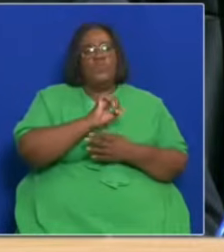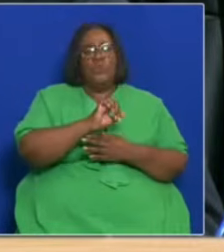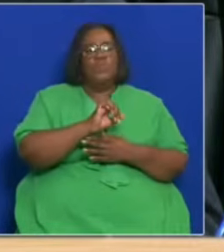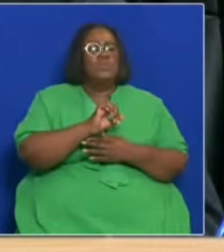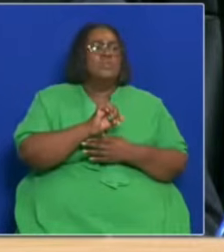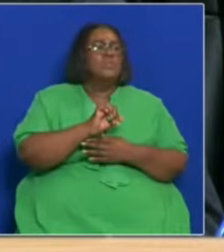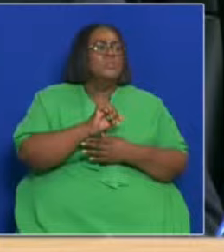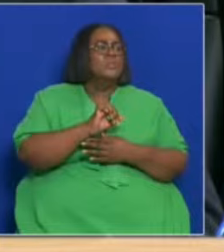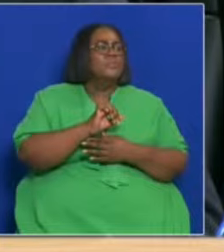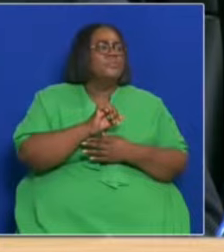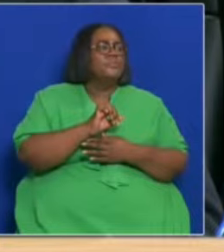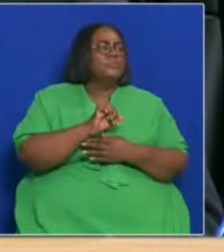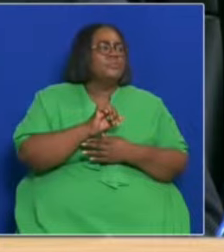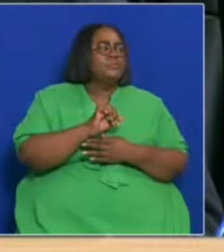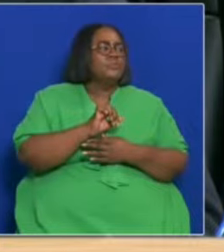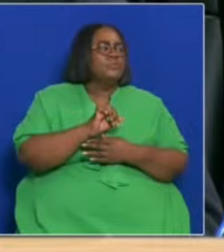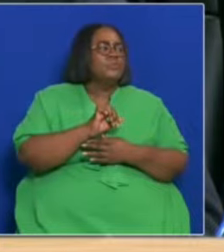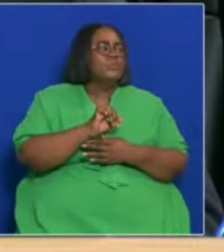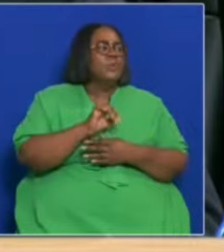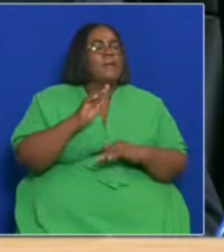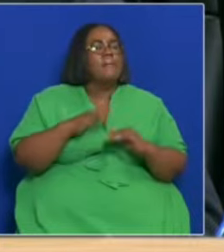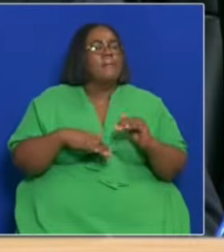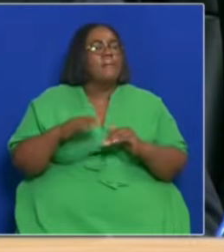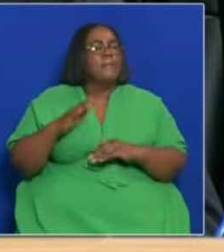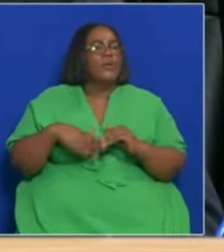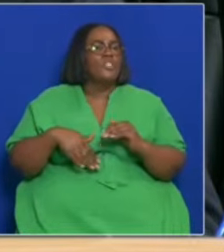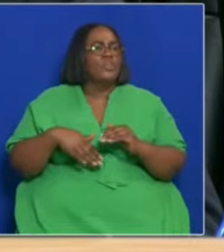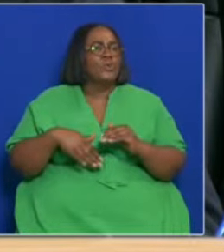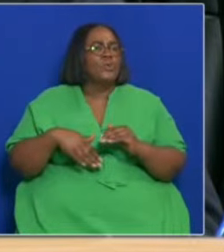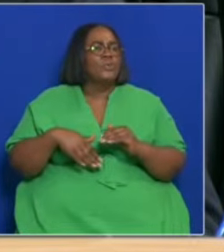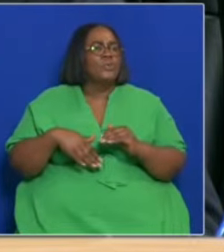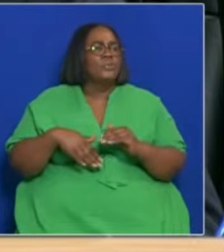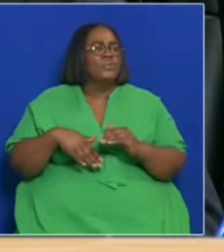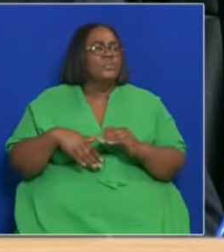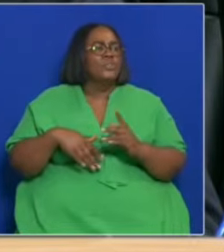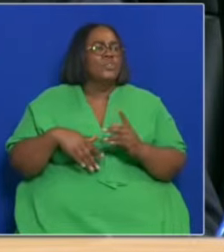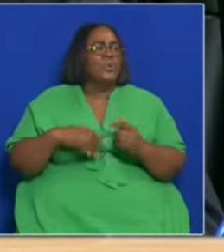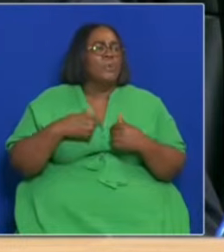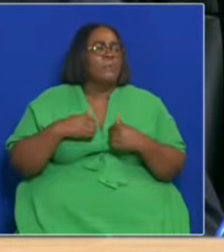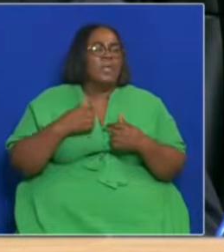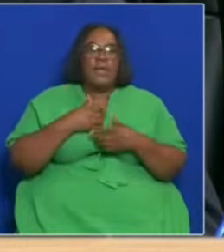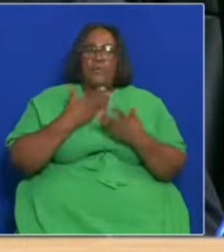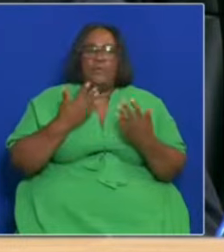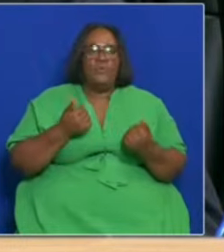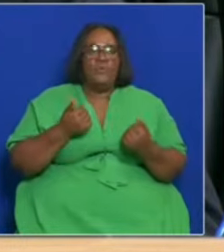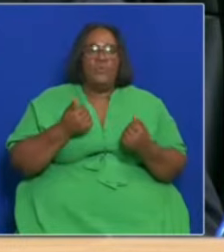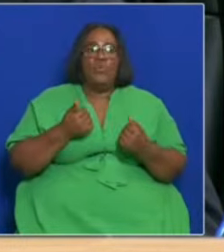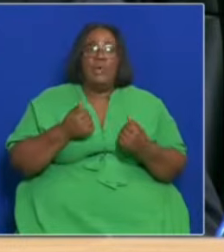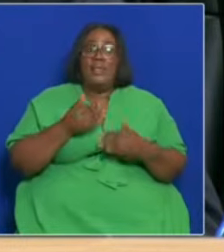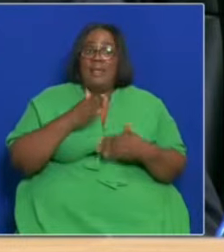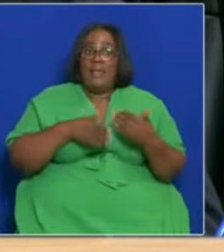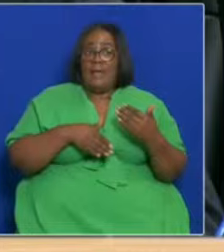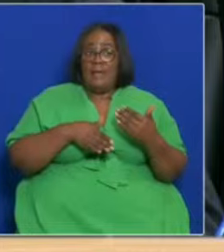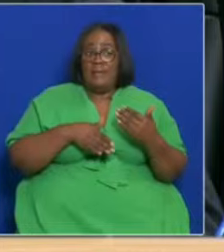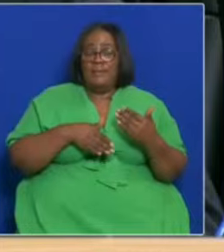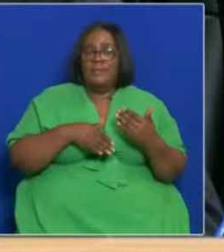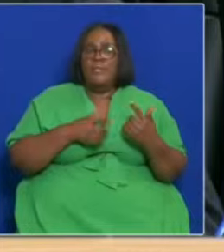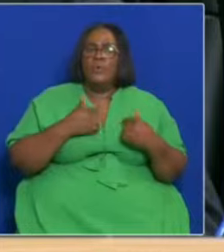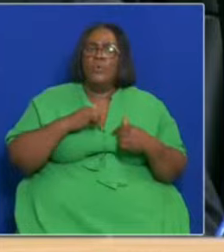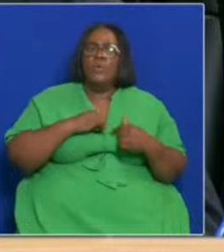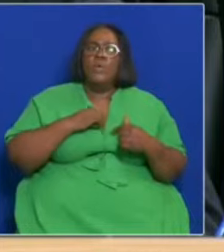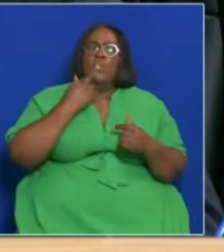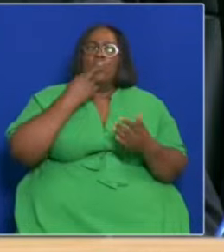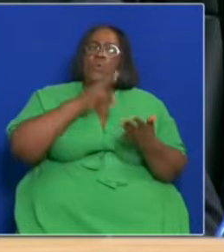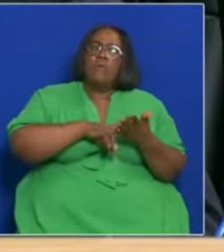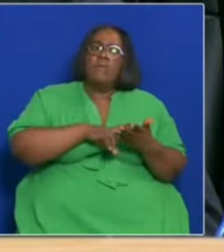I have no idea what we will recommend in the end. It may either be a continuation of an